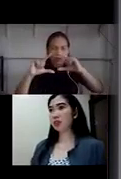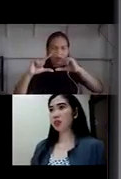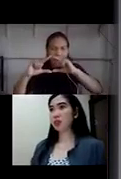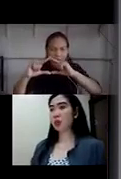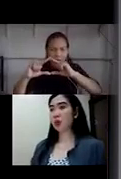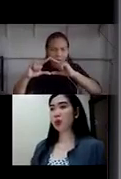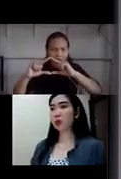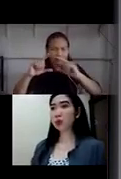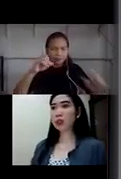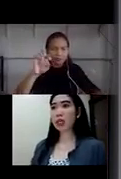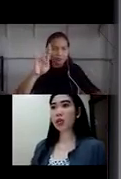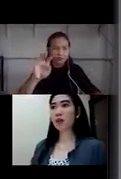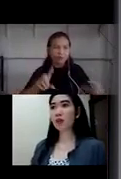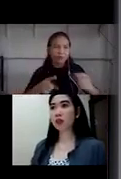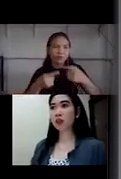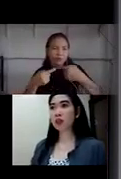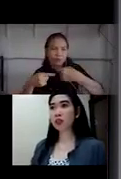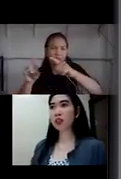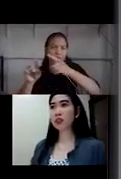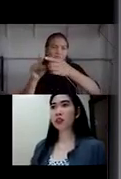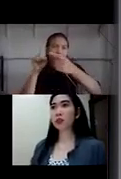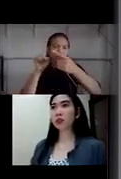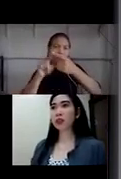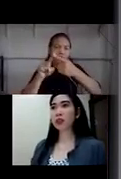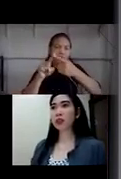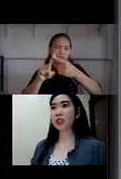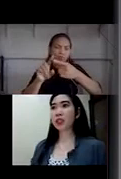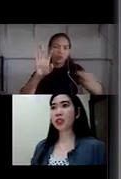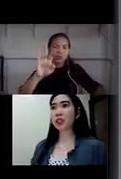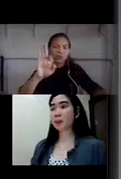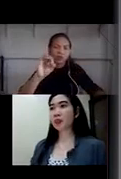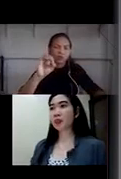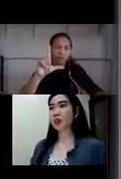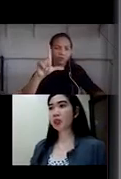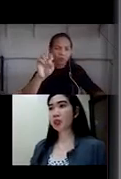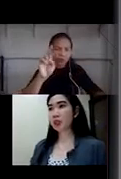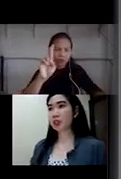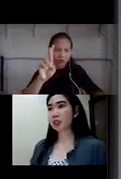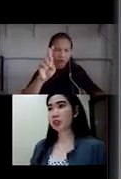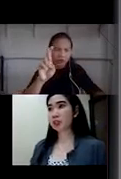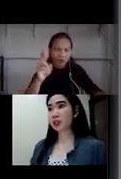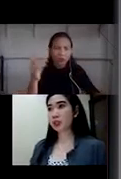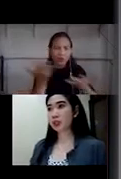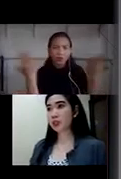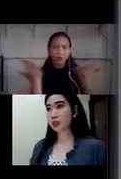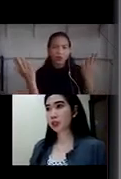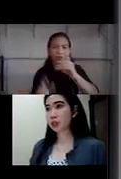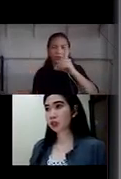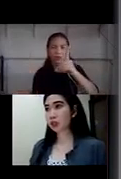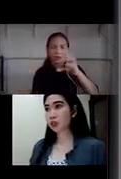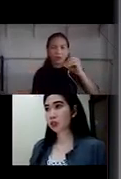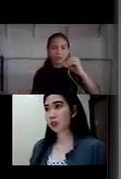and go to the folder where the doc is